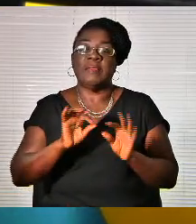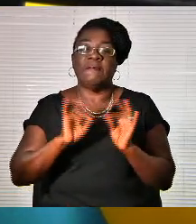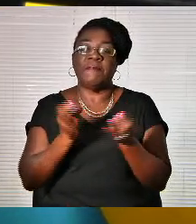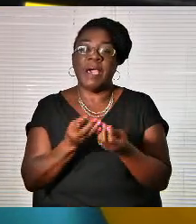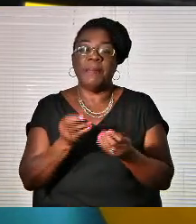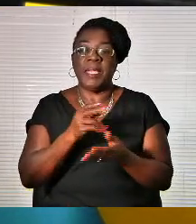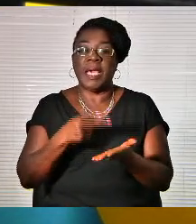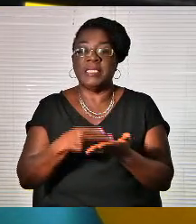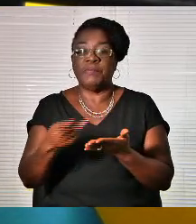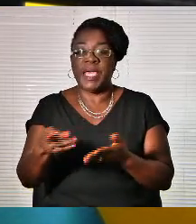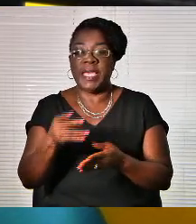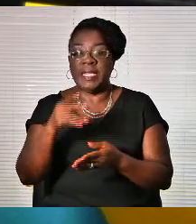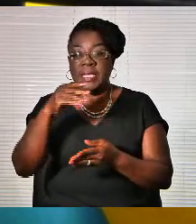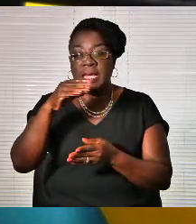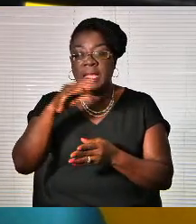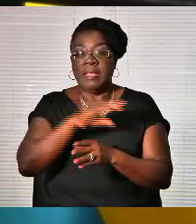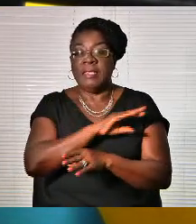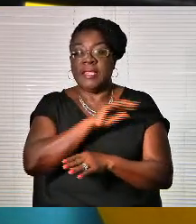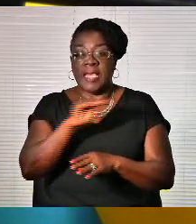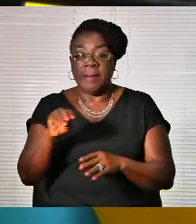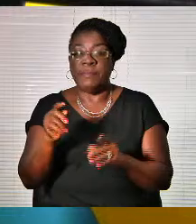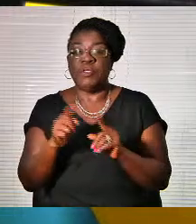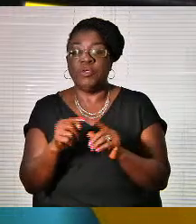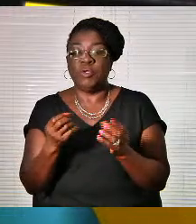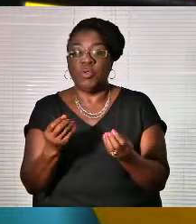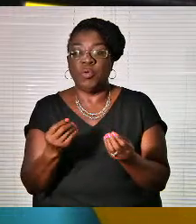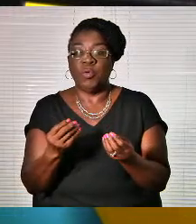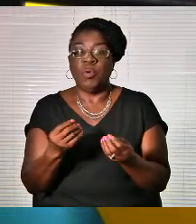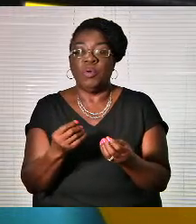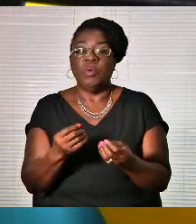existing legal storage fees being applied.